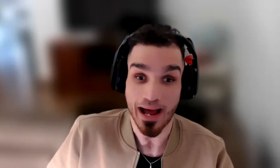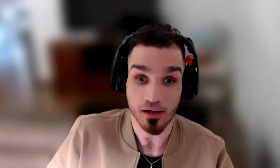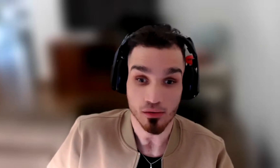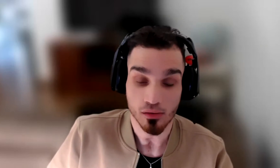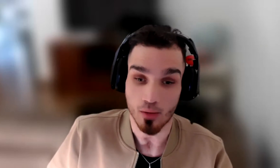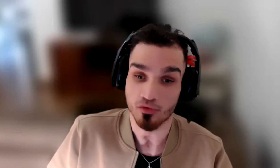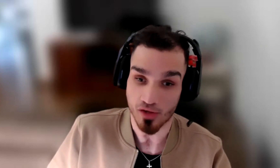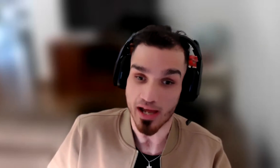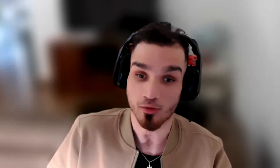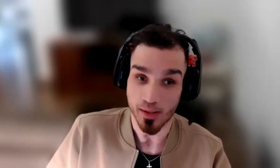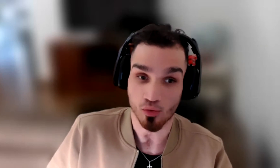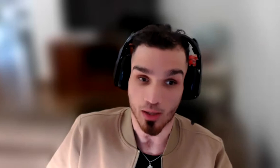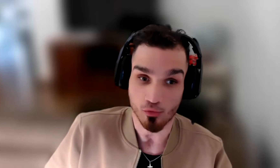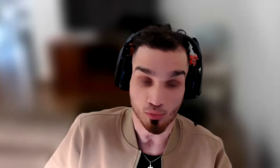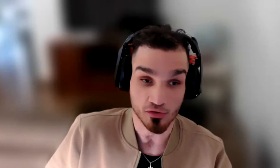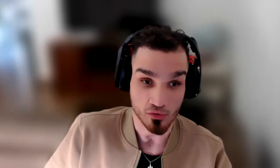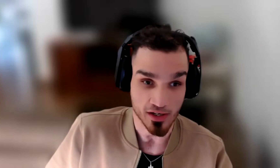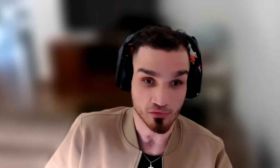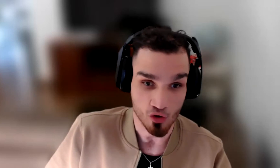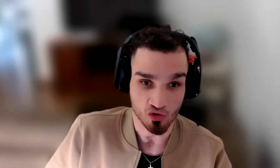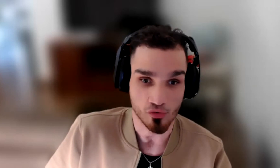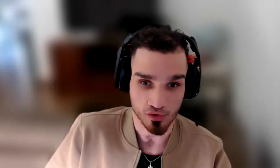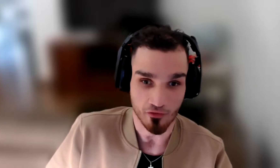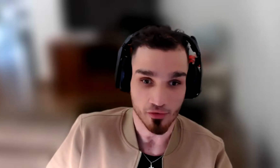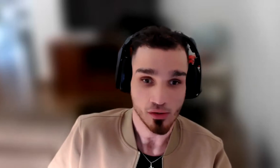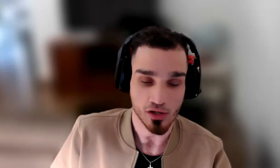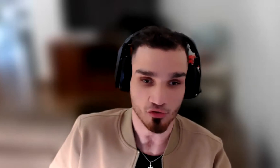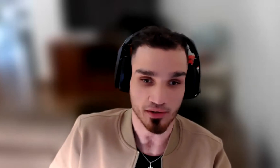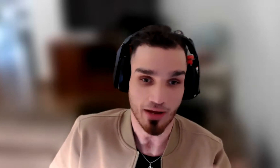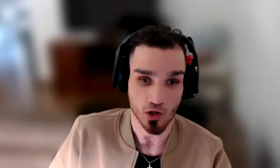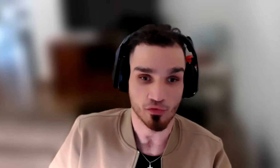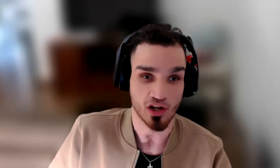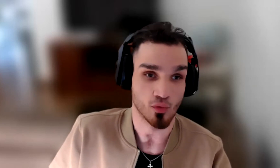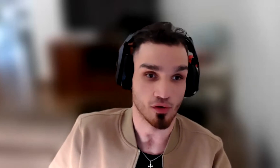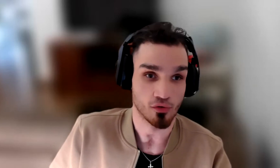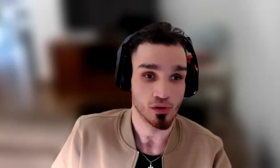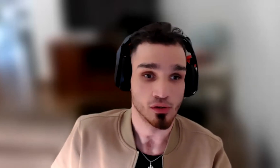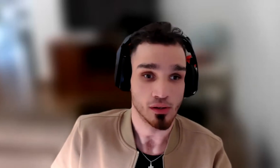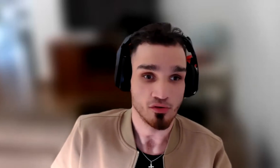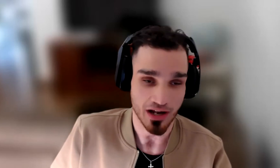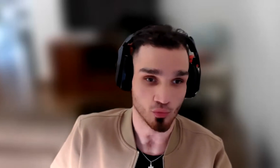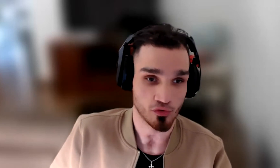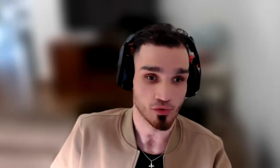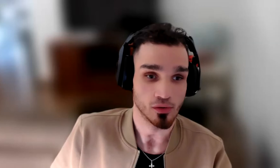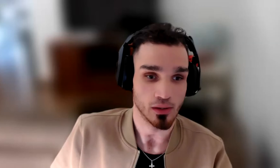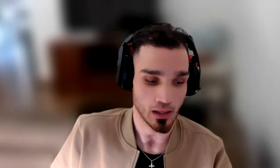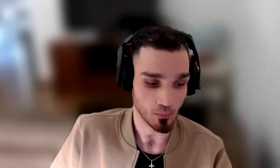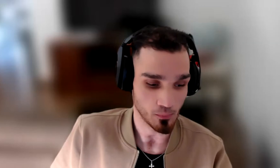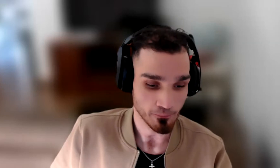are good or bad. I'm just saying people coming with preconceived notions and stuff, it's just like, have a conversation with us, chat to